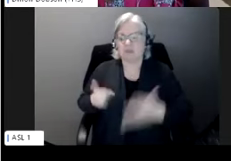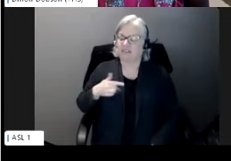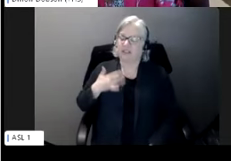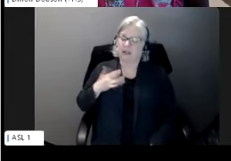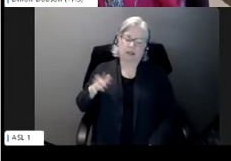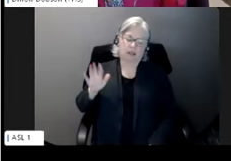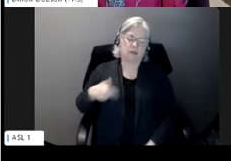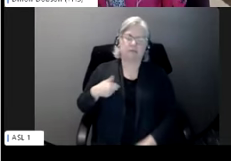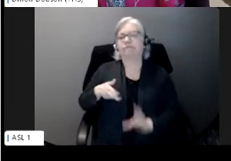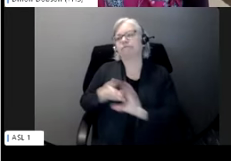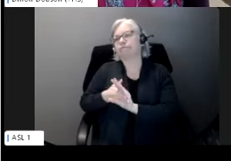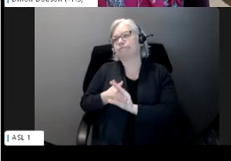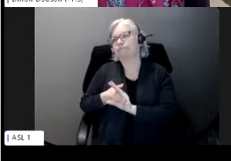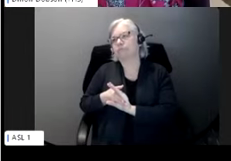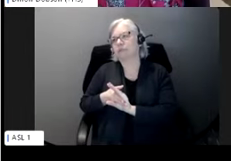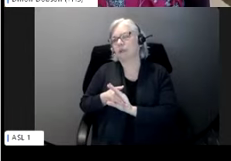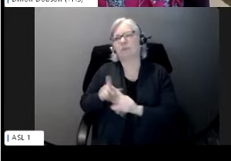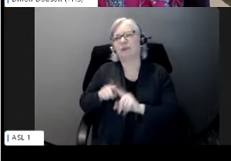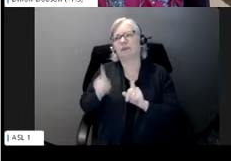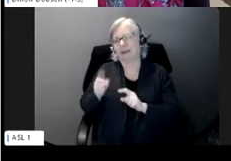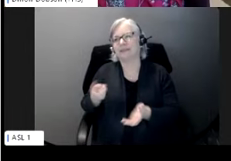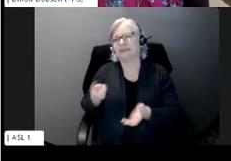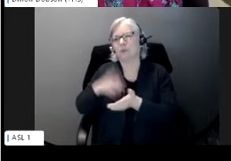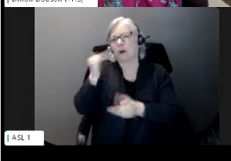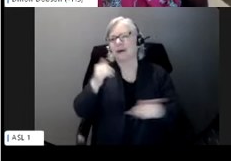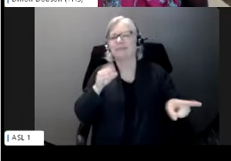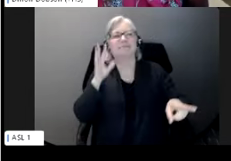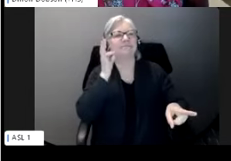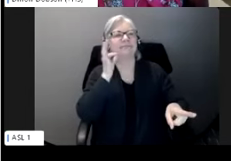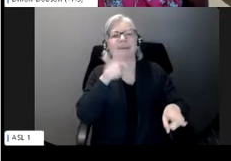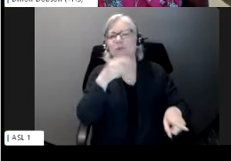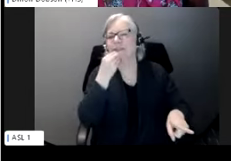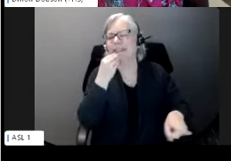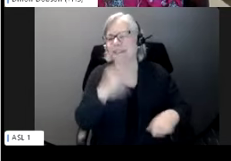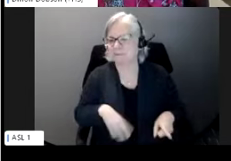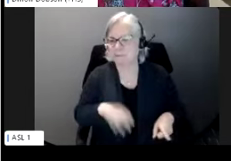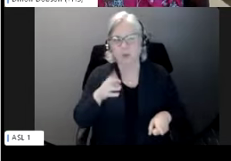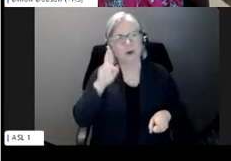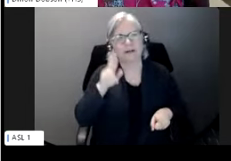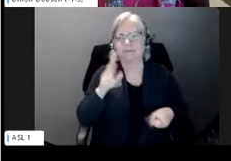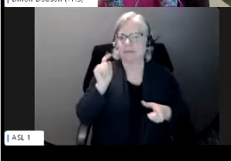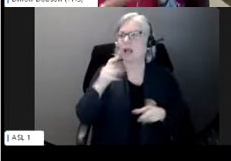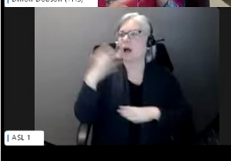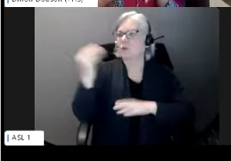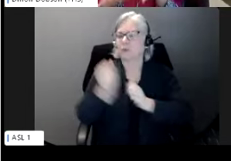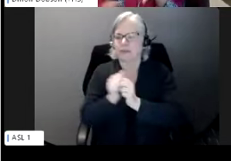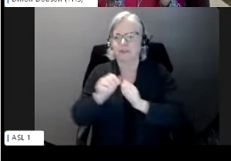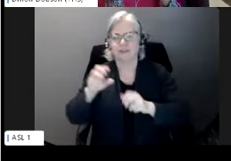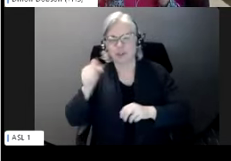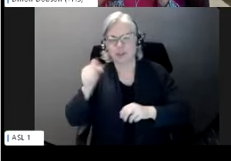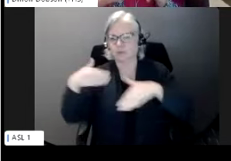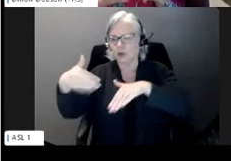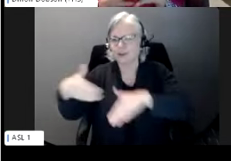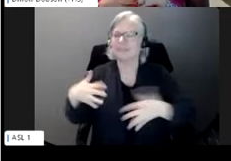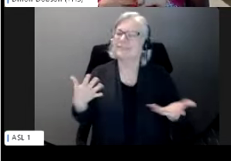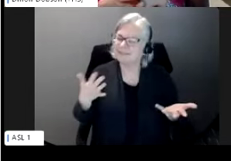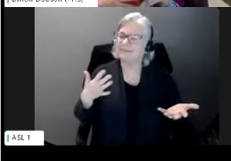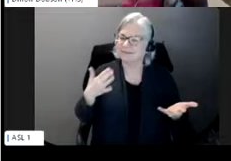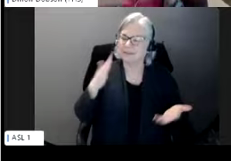might do it because we know we've got to get fluffy breakfast, right? Or we've got to get fluffy out. That feeding, that walking,